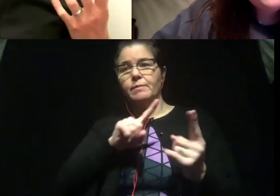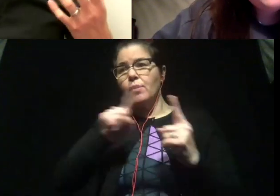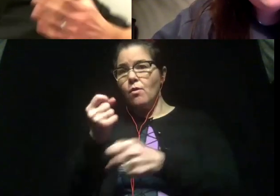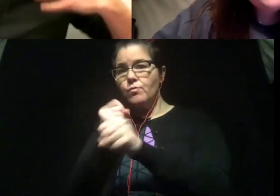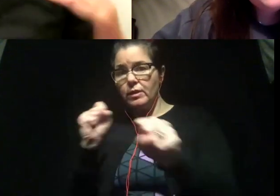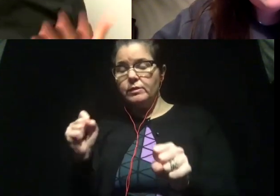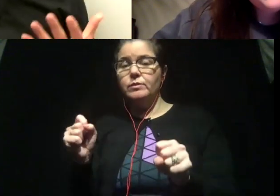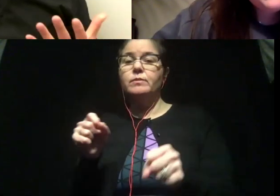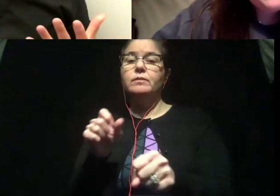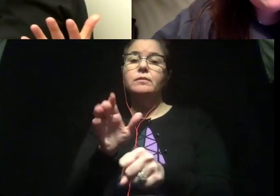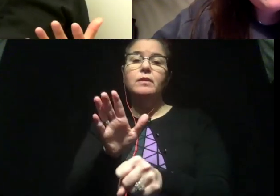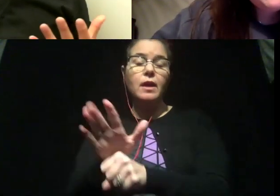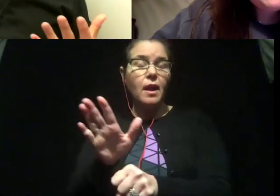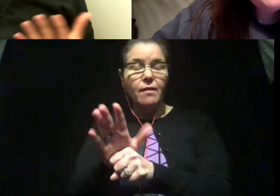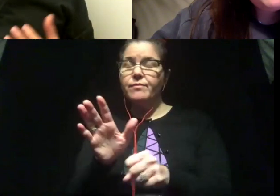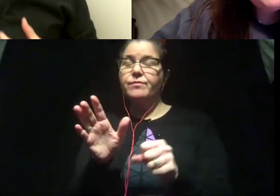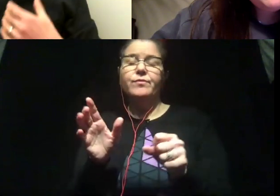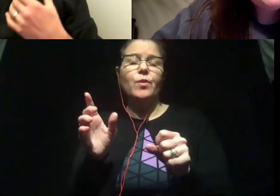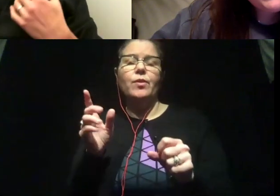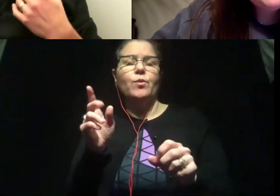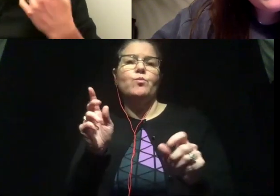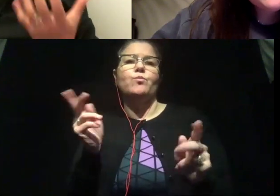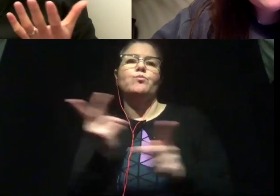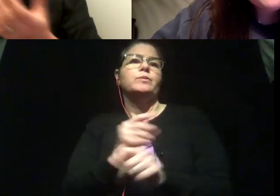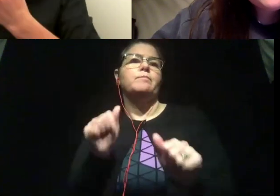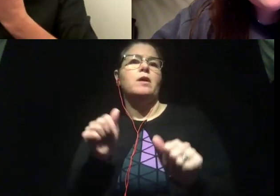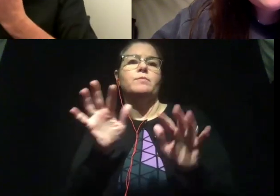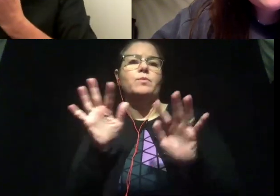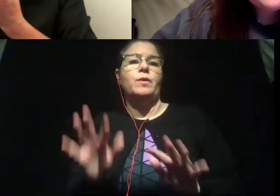to bring enough for the worst weather you could encounter, so that so to